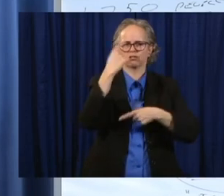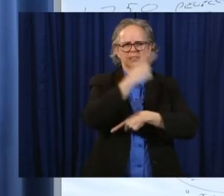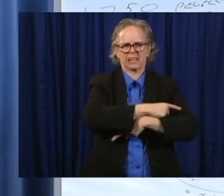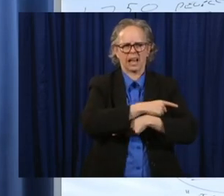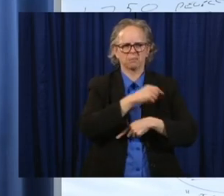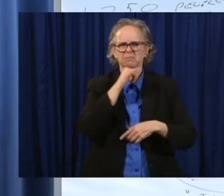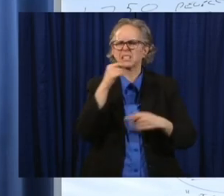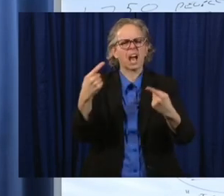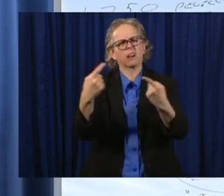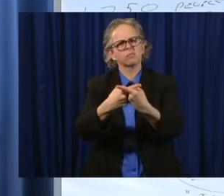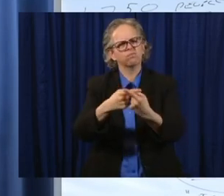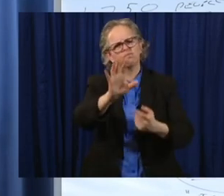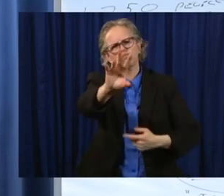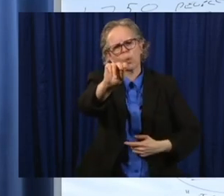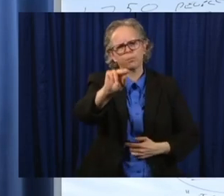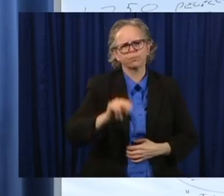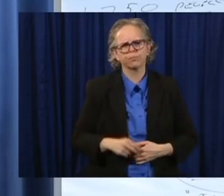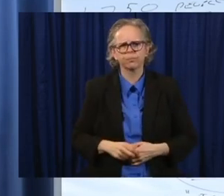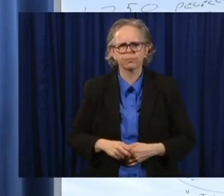We avoided